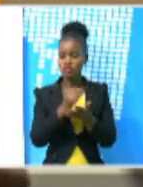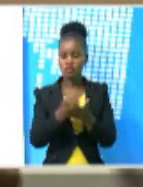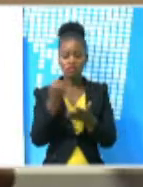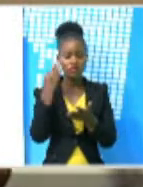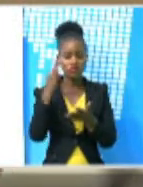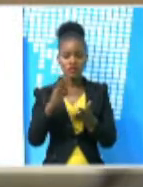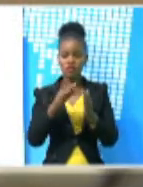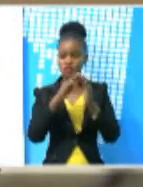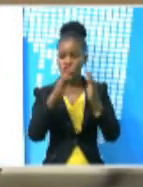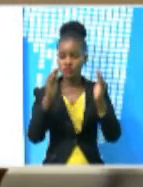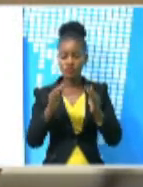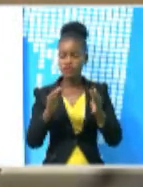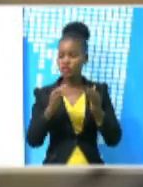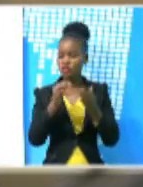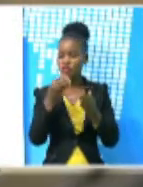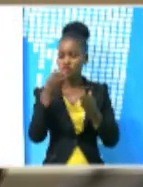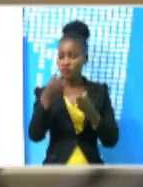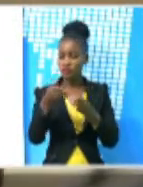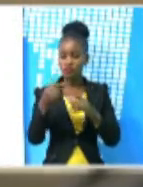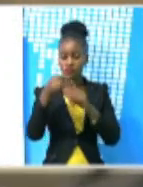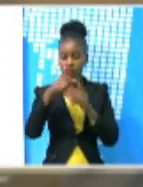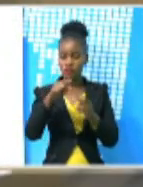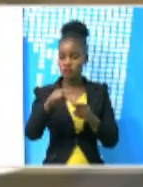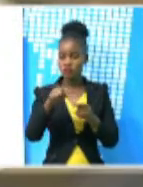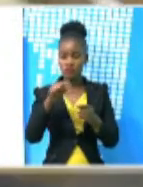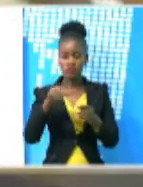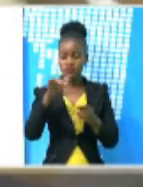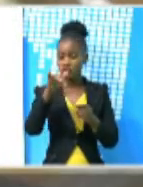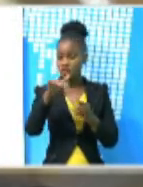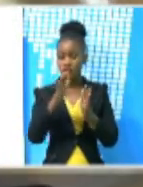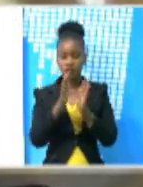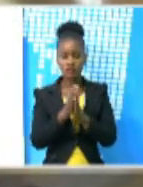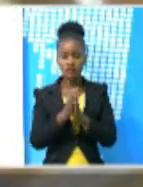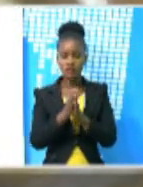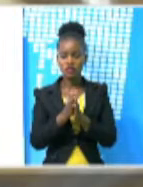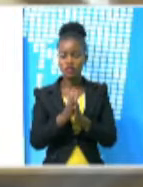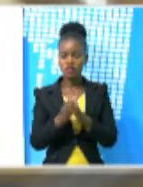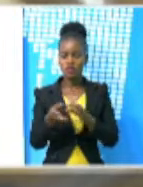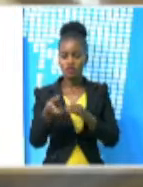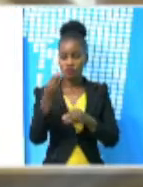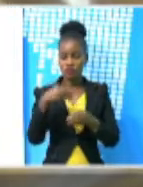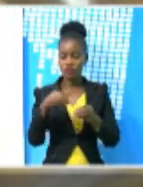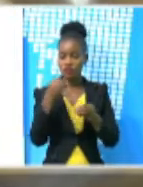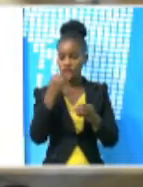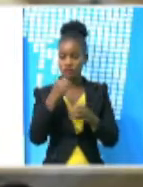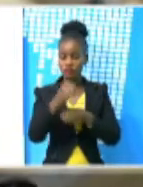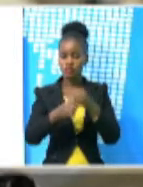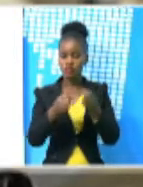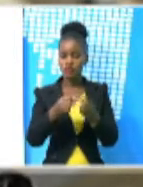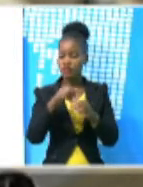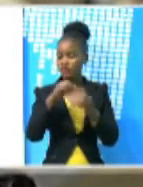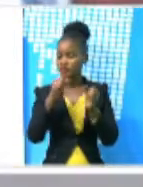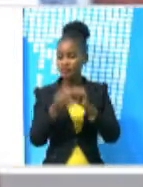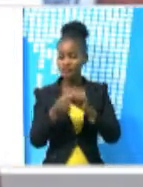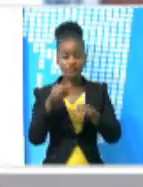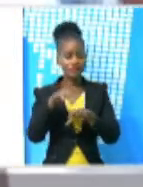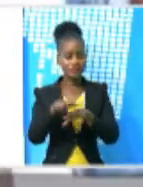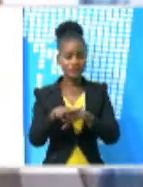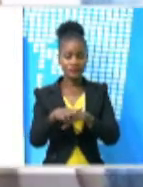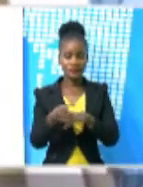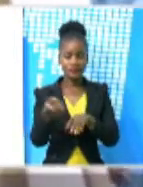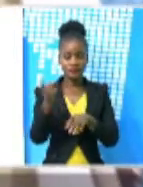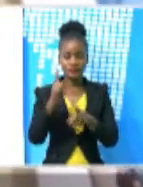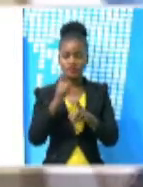a monetary union. This entails adopting a common currency, facilitating seamless financial transactions, and fostering